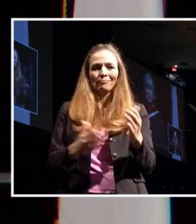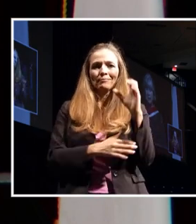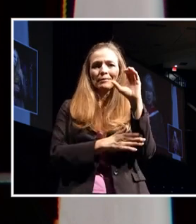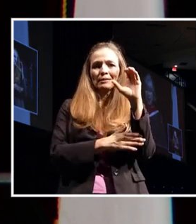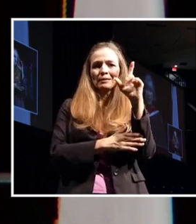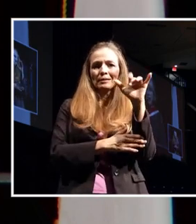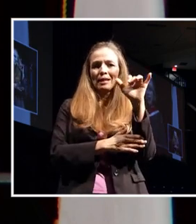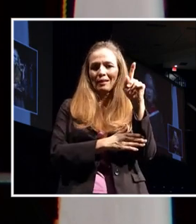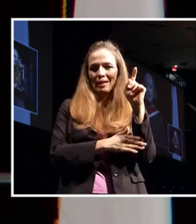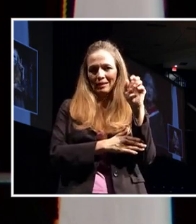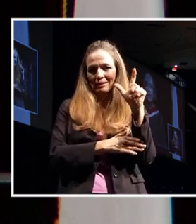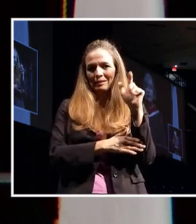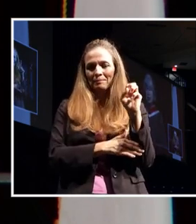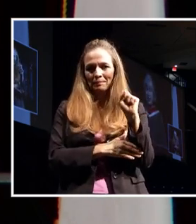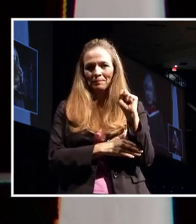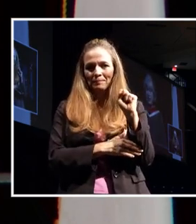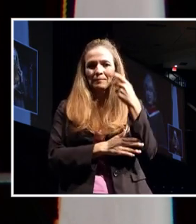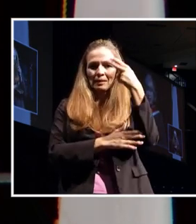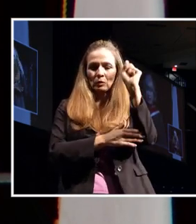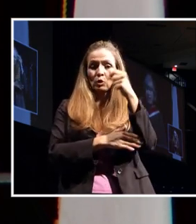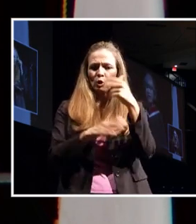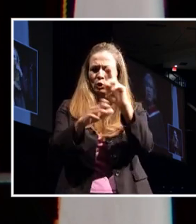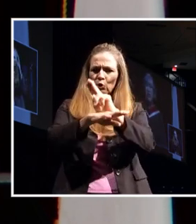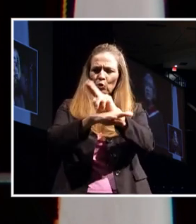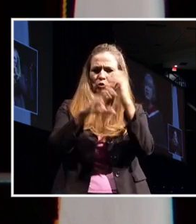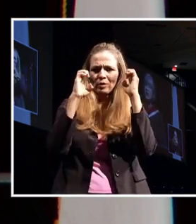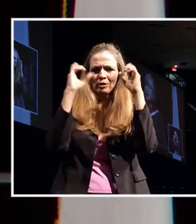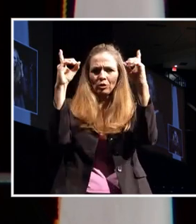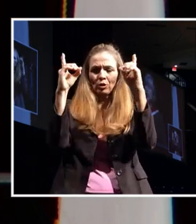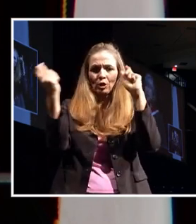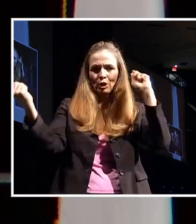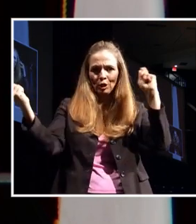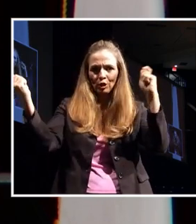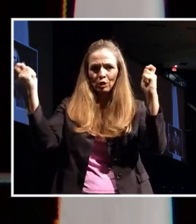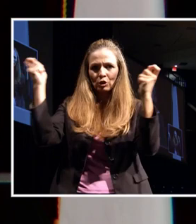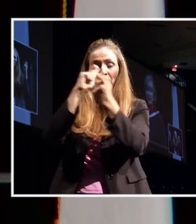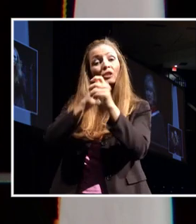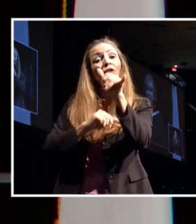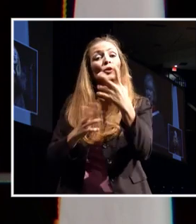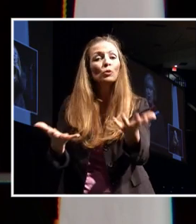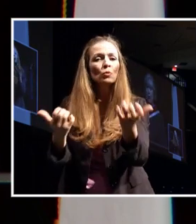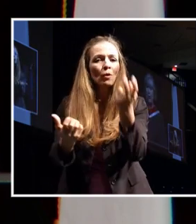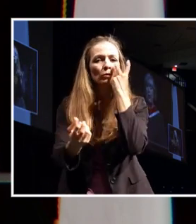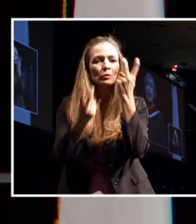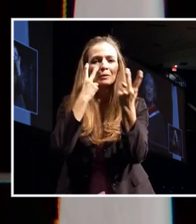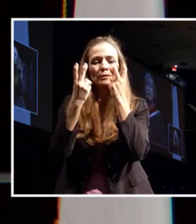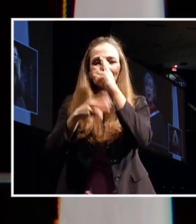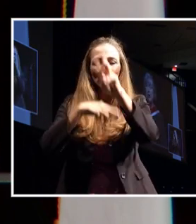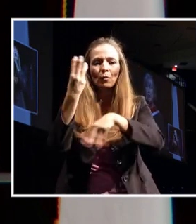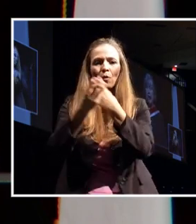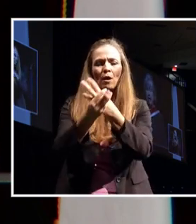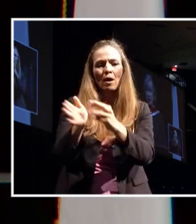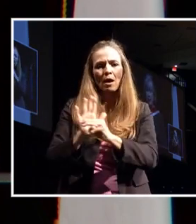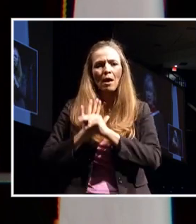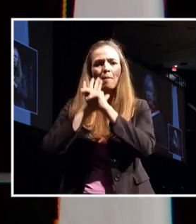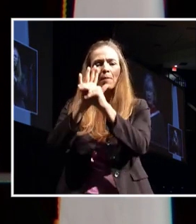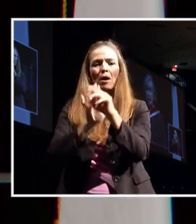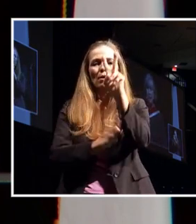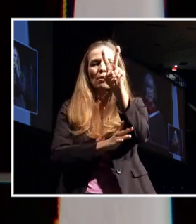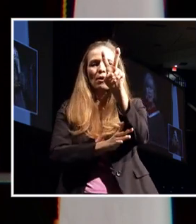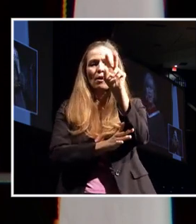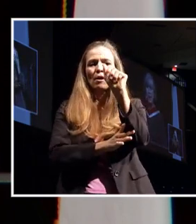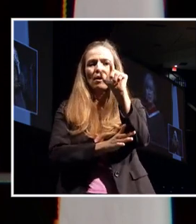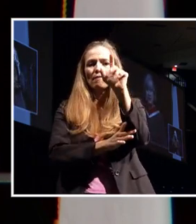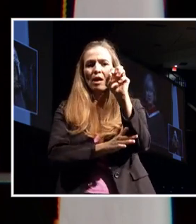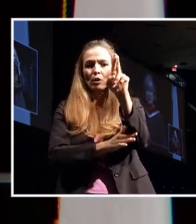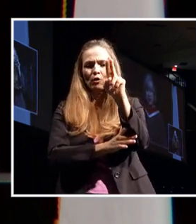School. Use your education to be the change that you want to see in the world and model valor for the rest